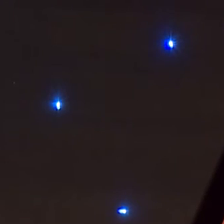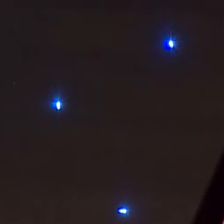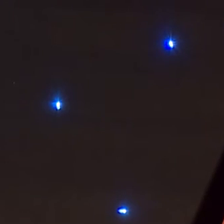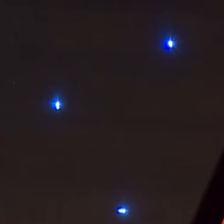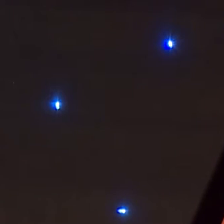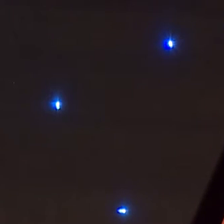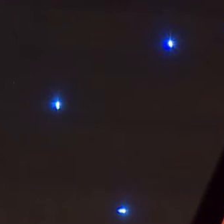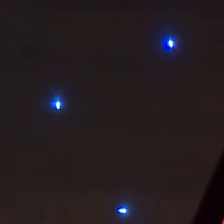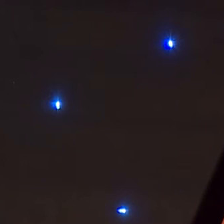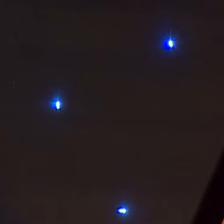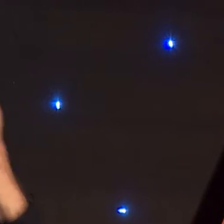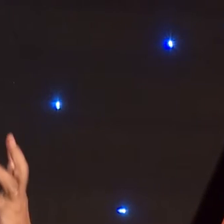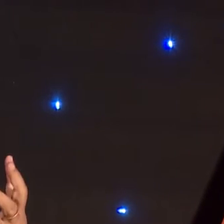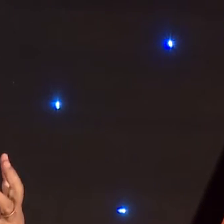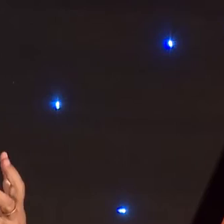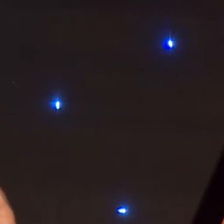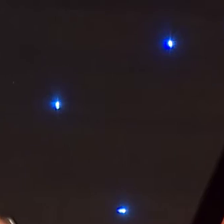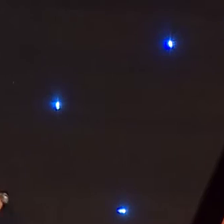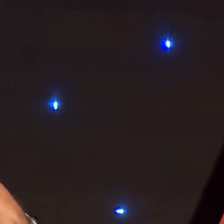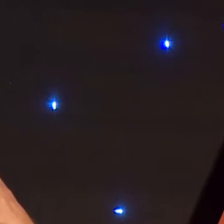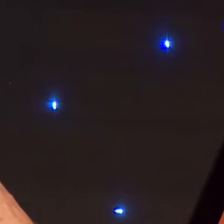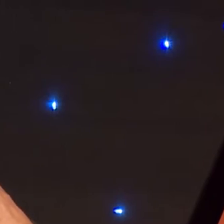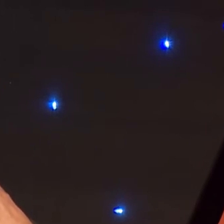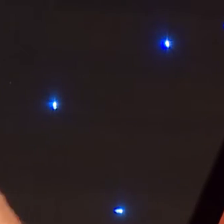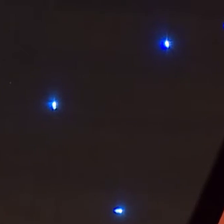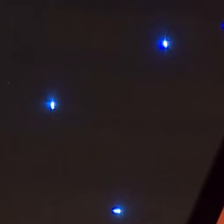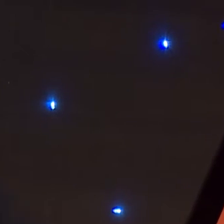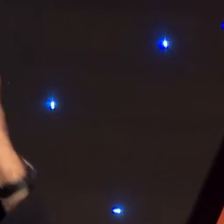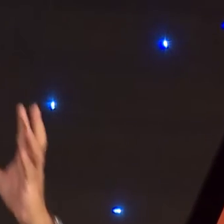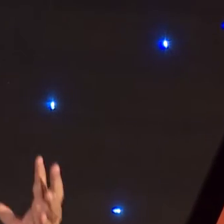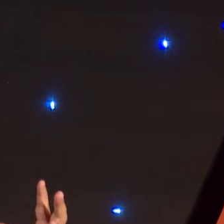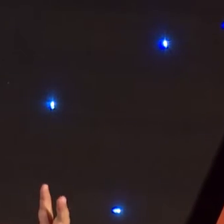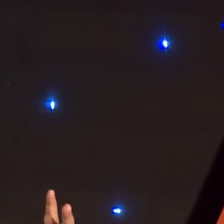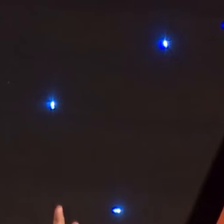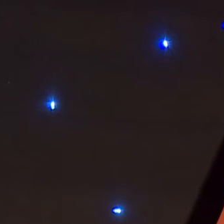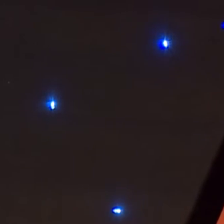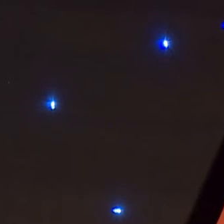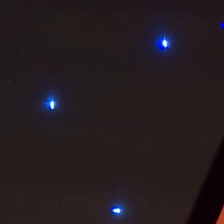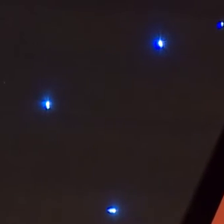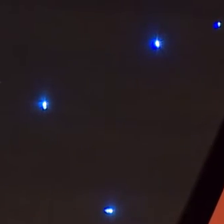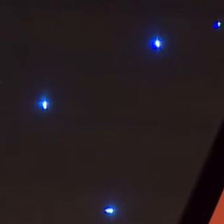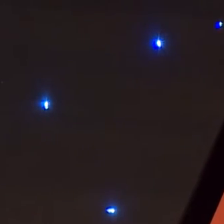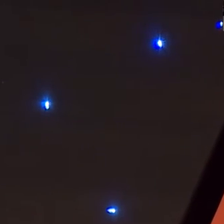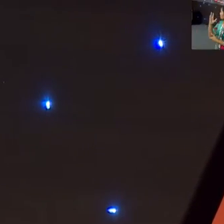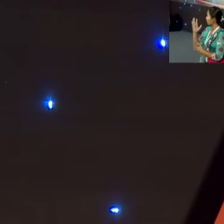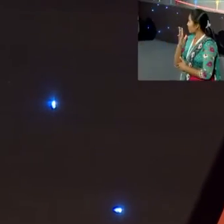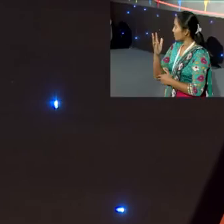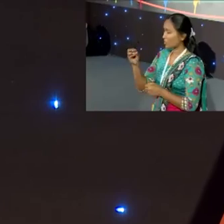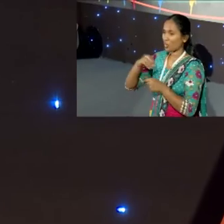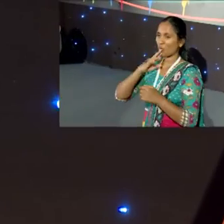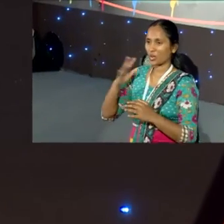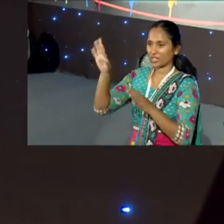And he, in his mind, he was on the mountains, there were snow caps, he was going over forests, there were